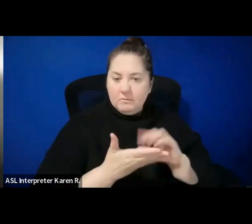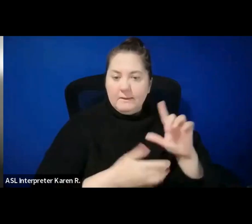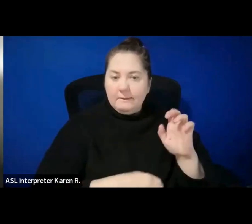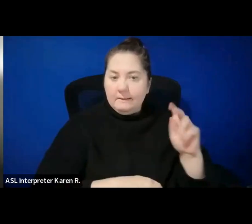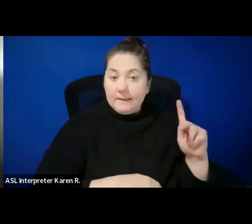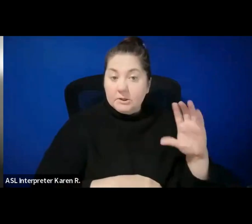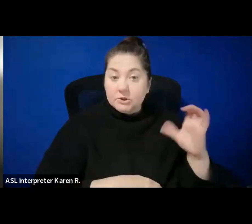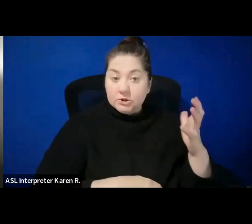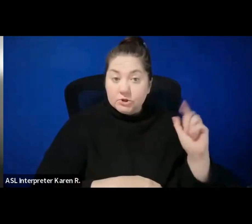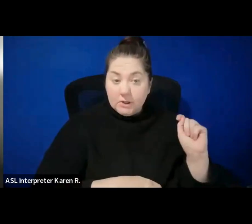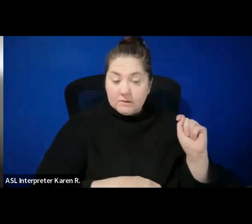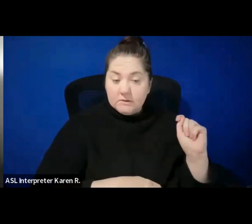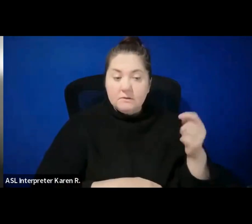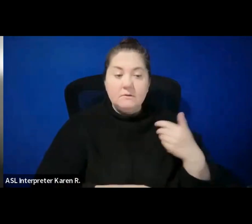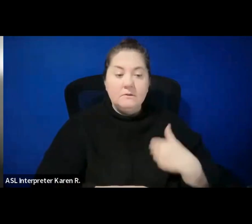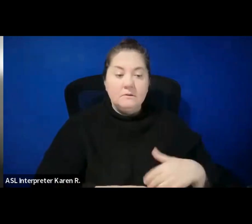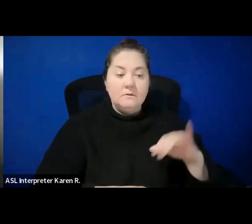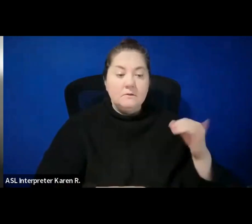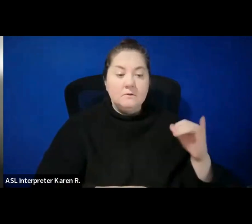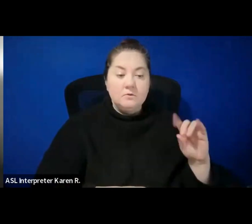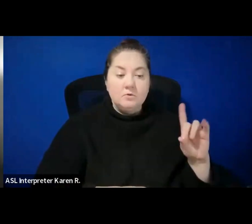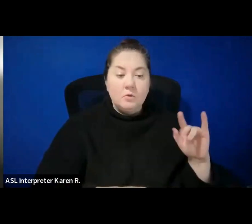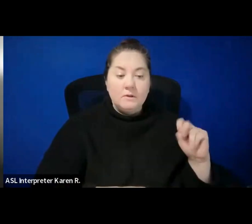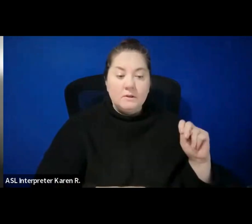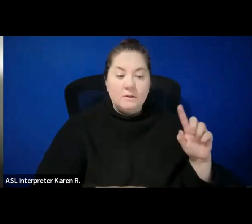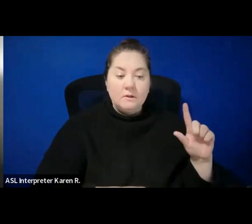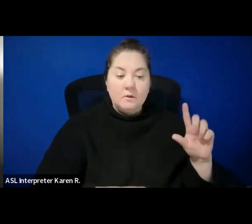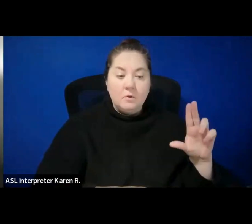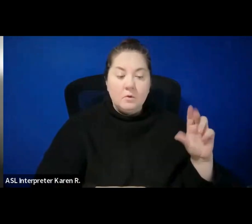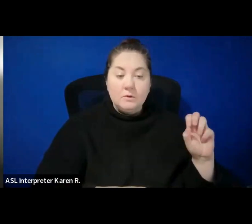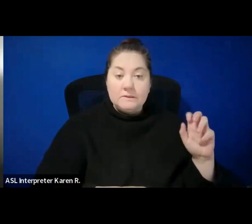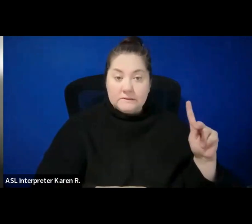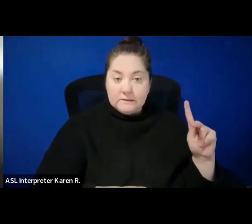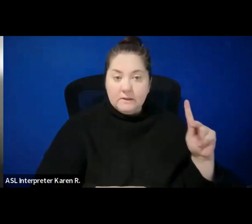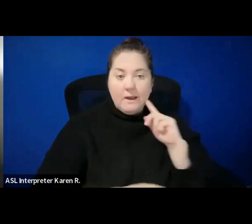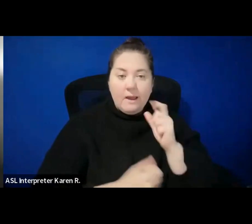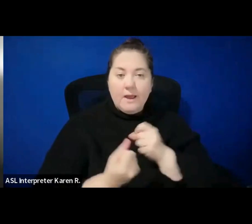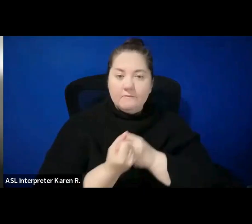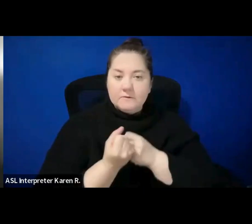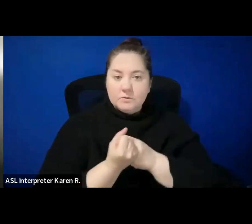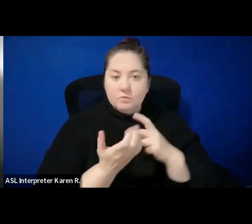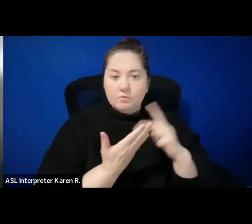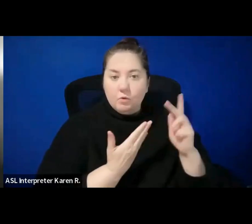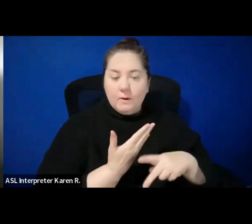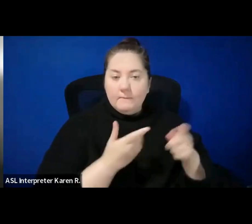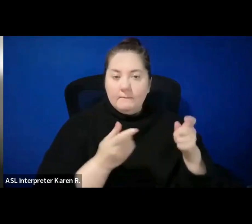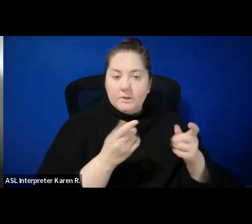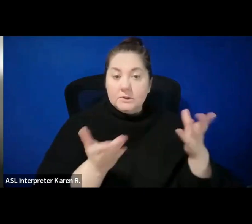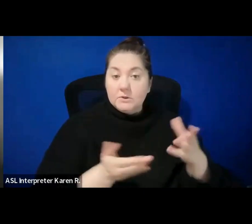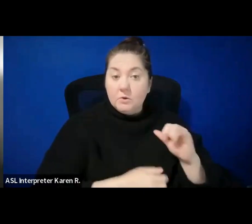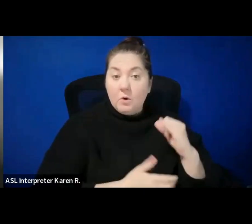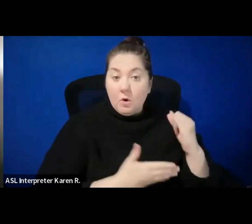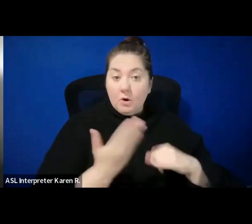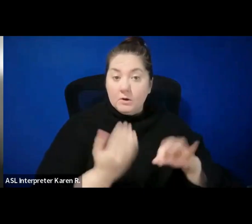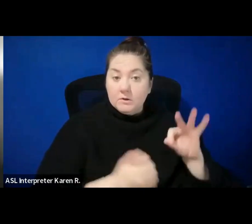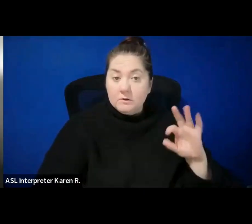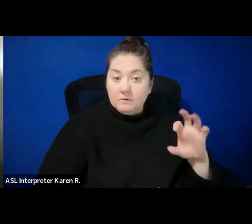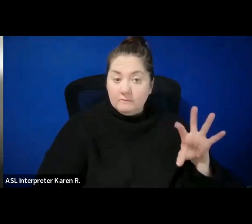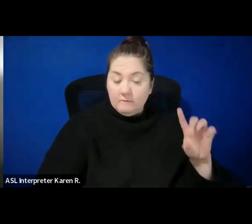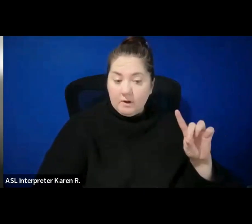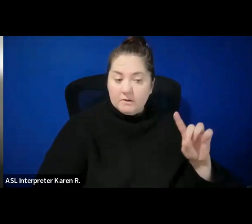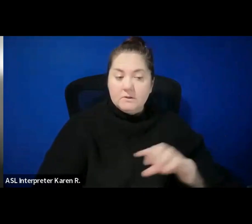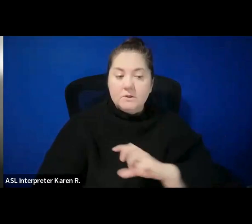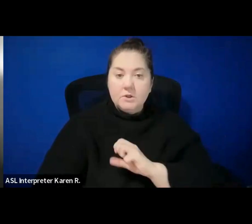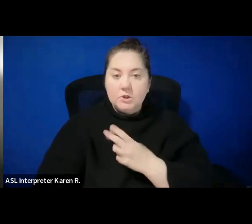chat. My name is Jordan Lusink. I'm the Advocacy and Programs Manager here at ArtsFund. I use she,